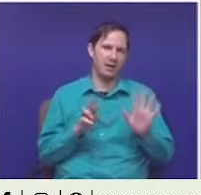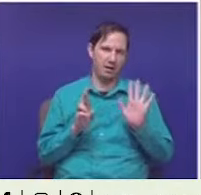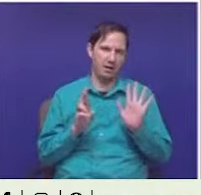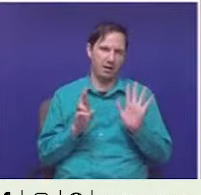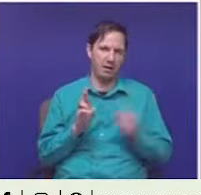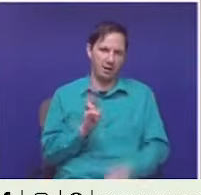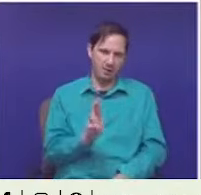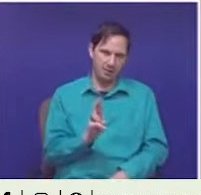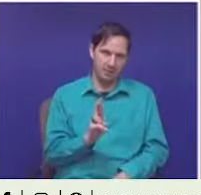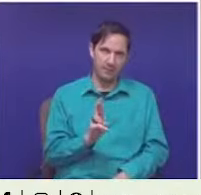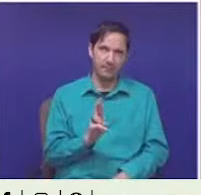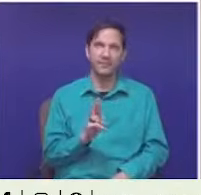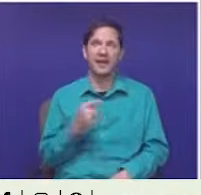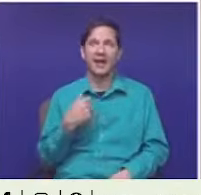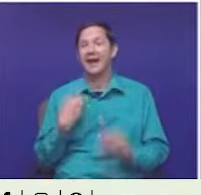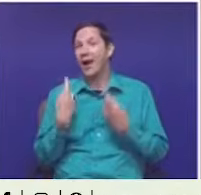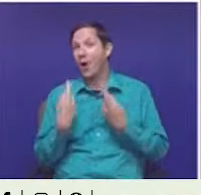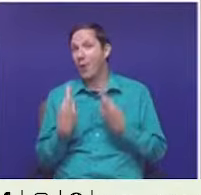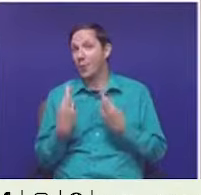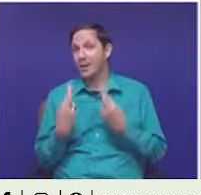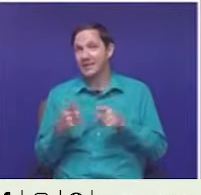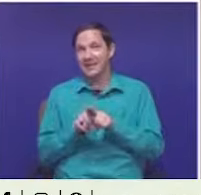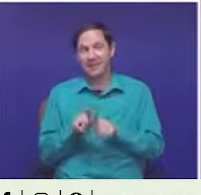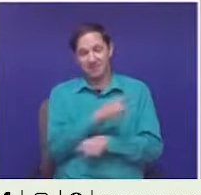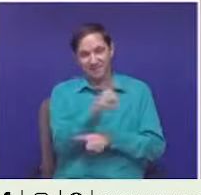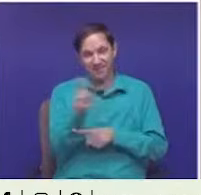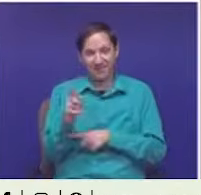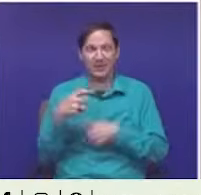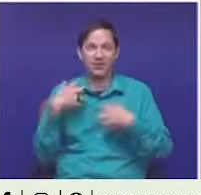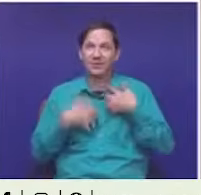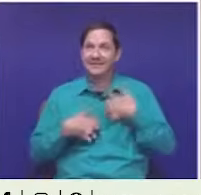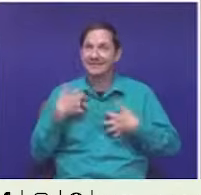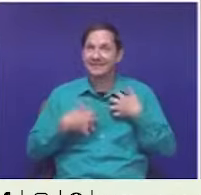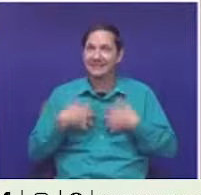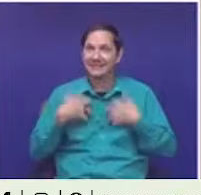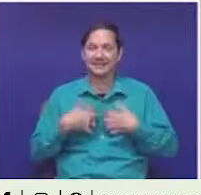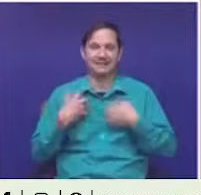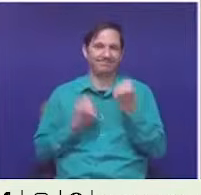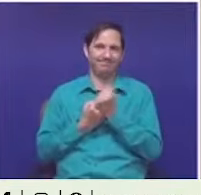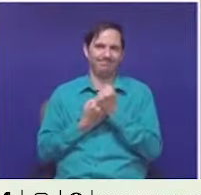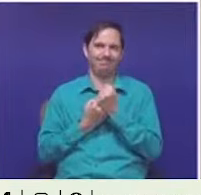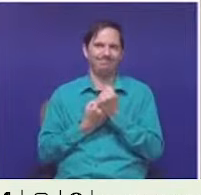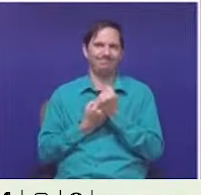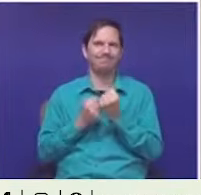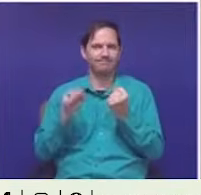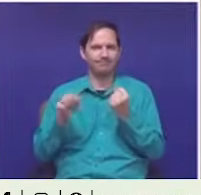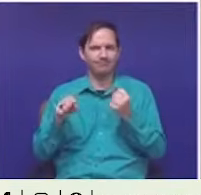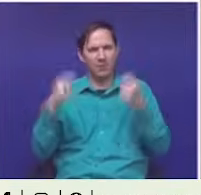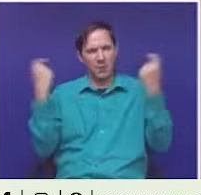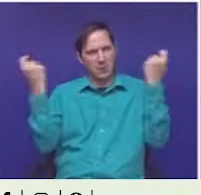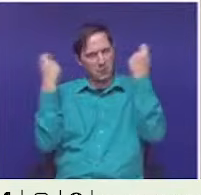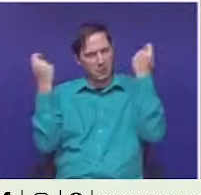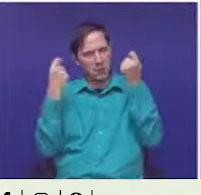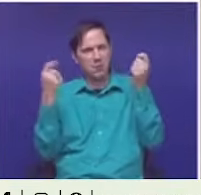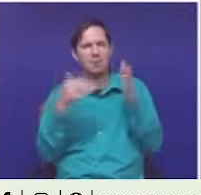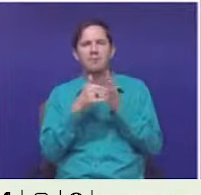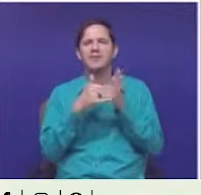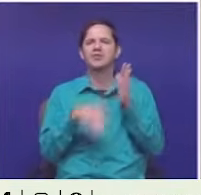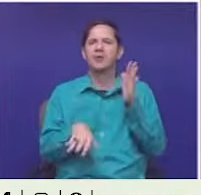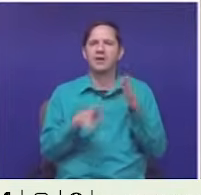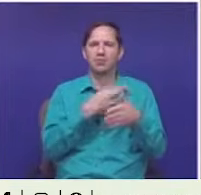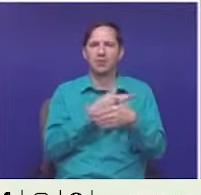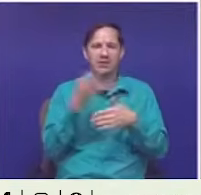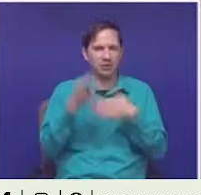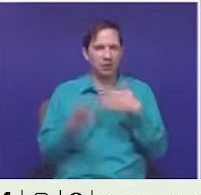and I would hope that you would share this dream with me, in as much as people celebrate matric results, and really we should